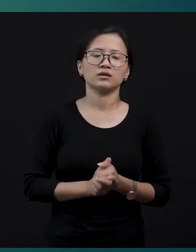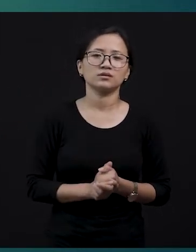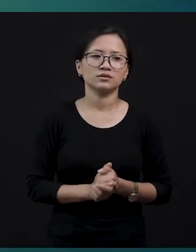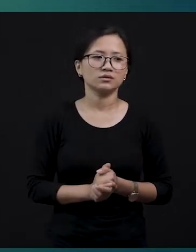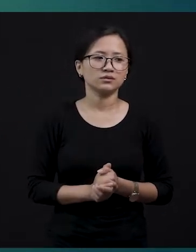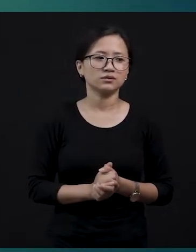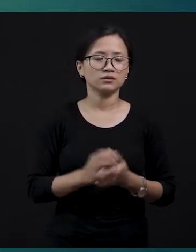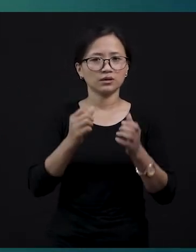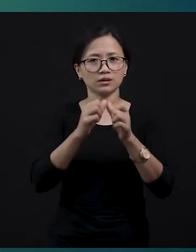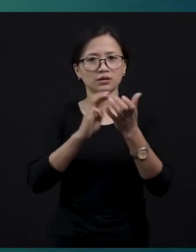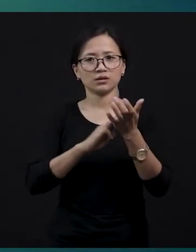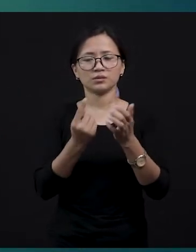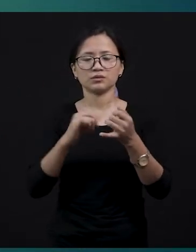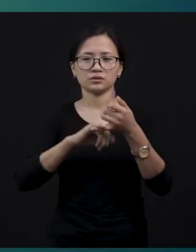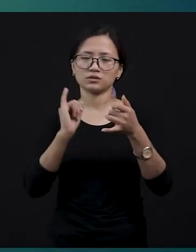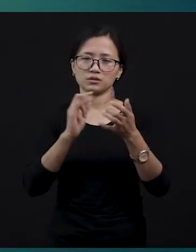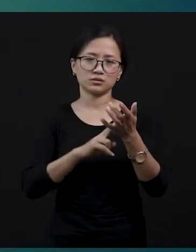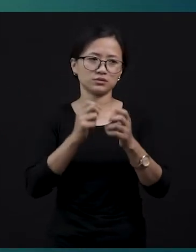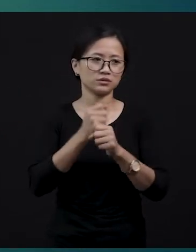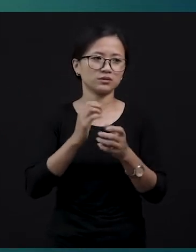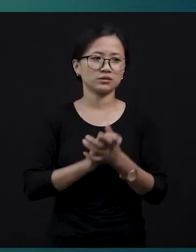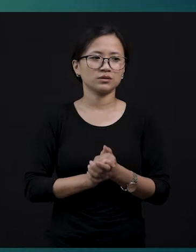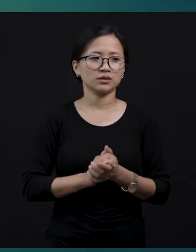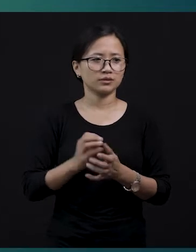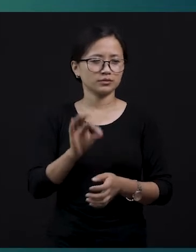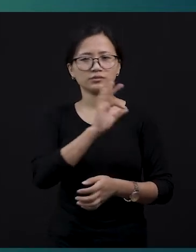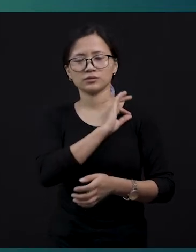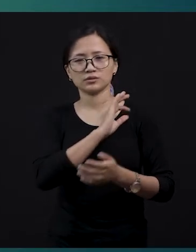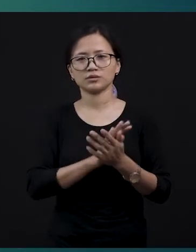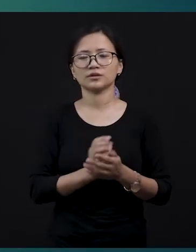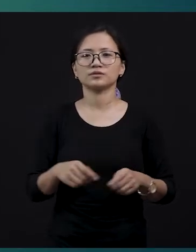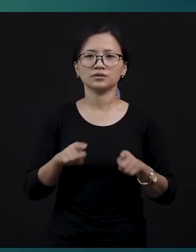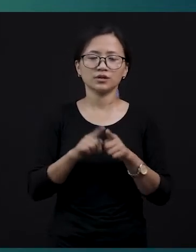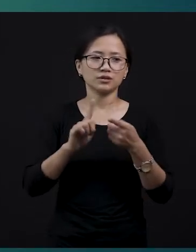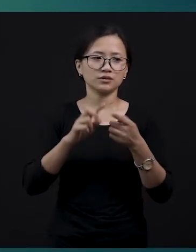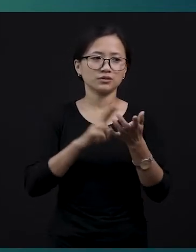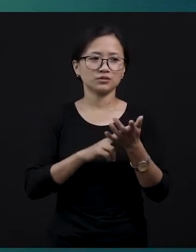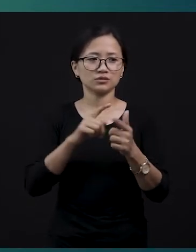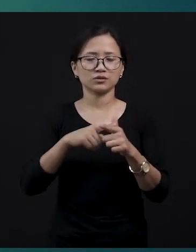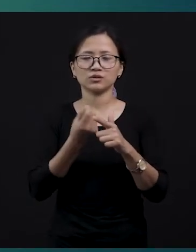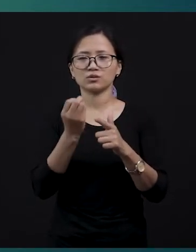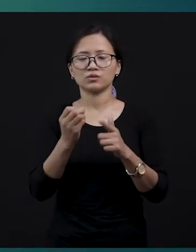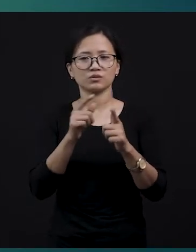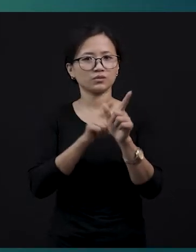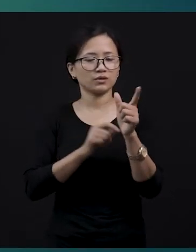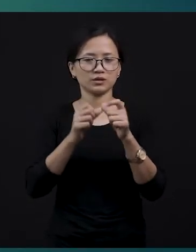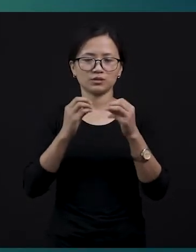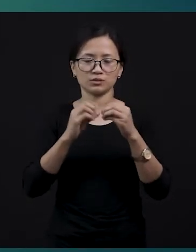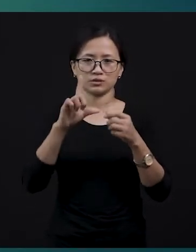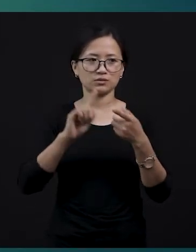others. Amusing, interesting, enjoyable. Amusing, interesting,